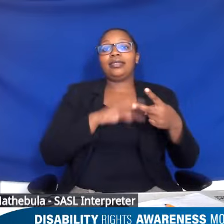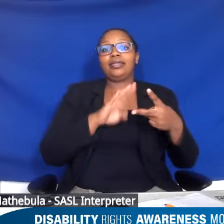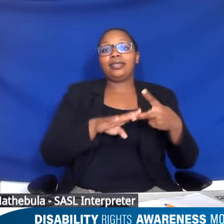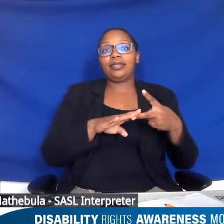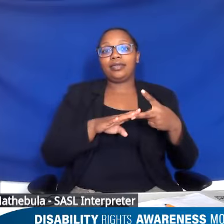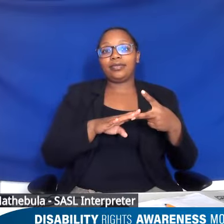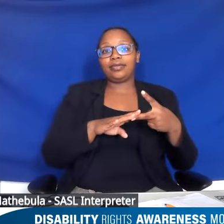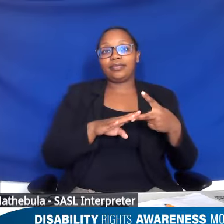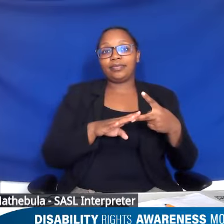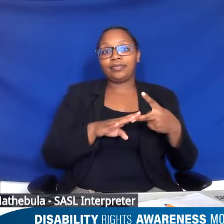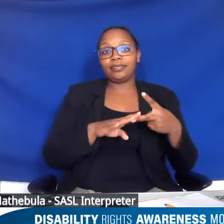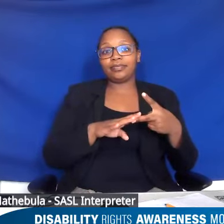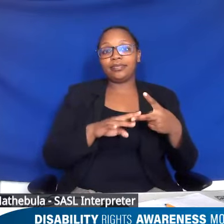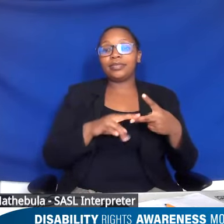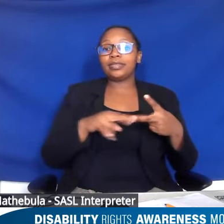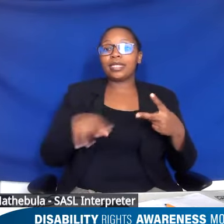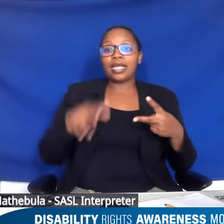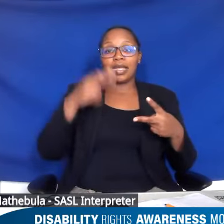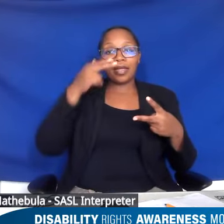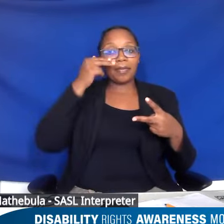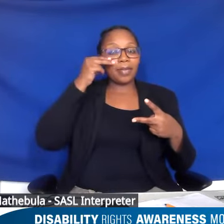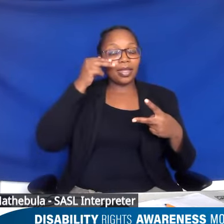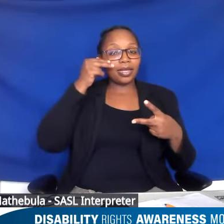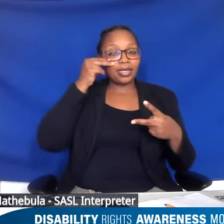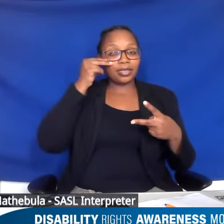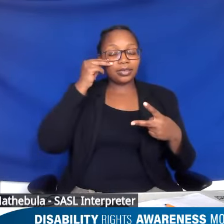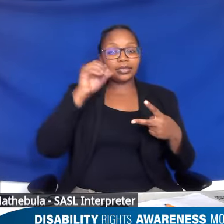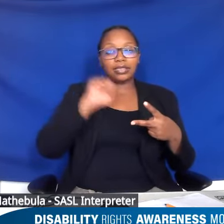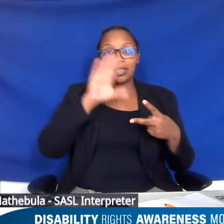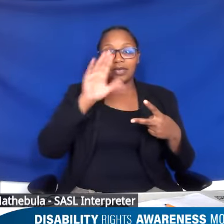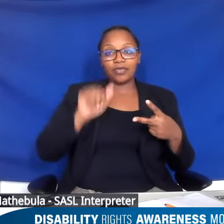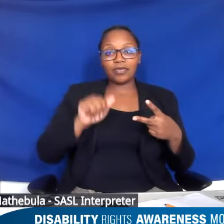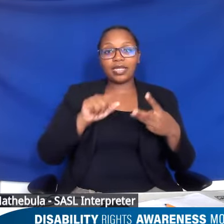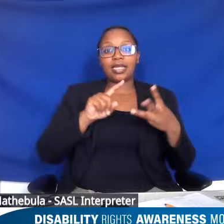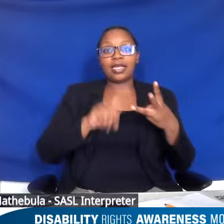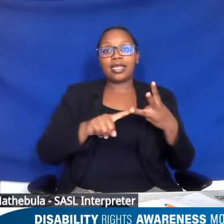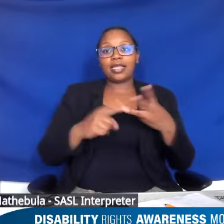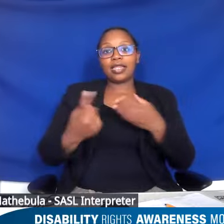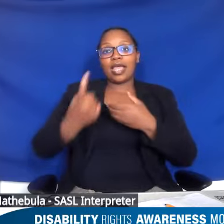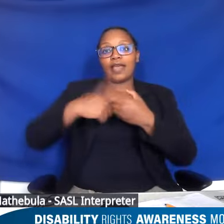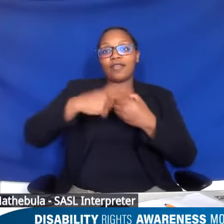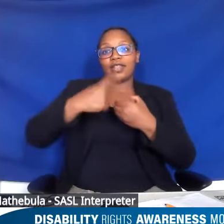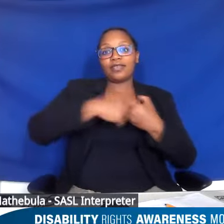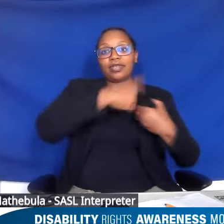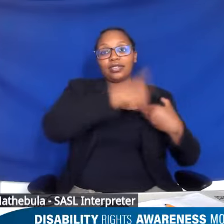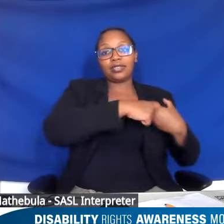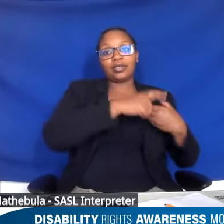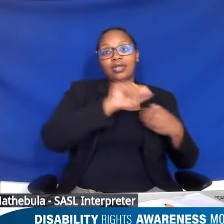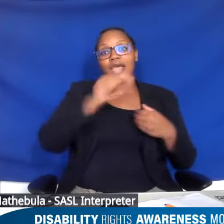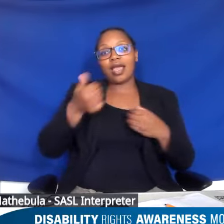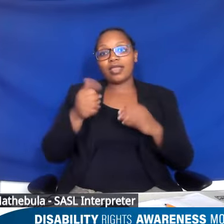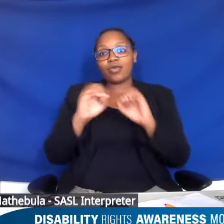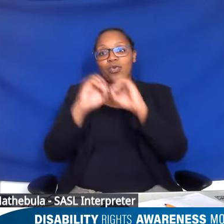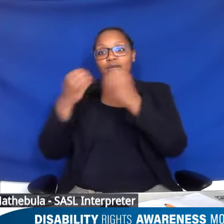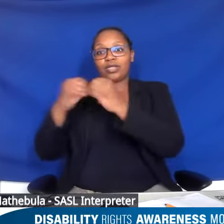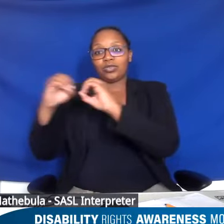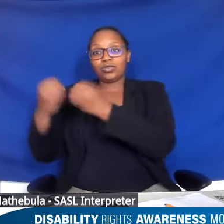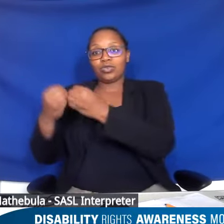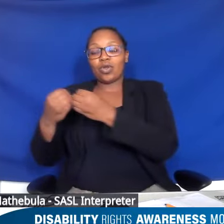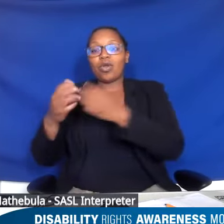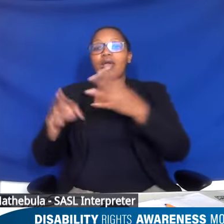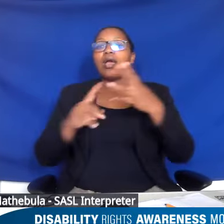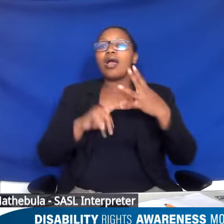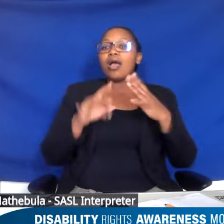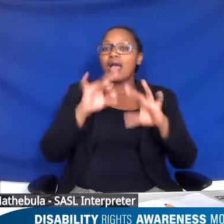Down Syndrome South Africa, as well as the affiliated organizations, our panelists,